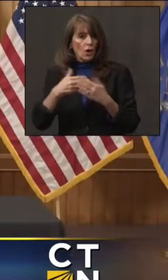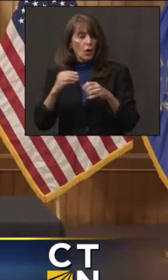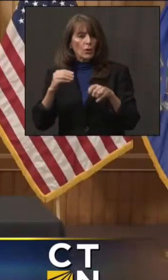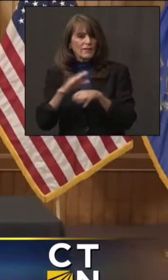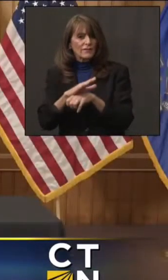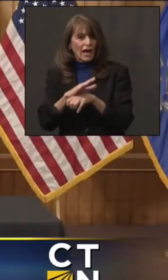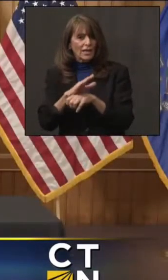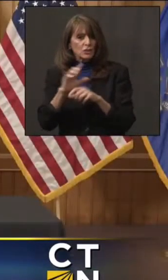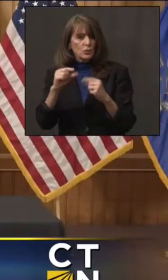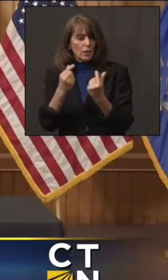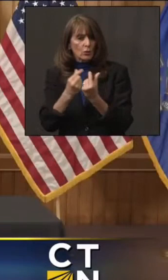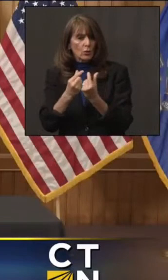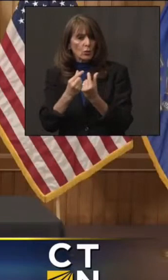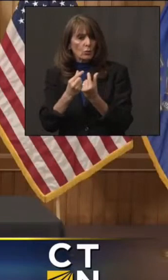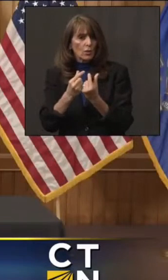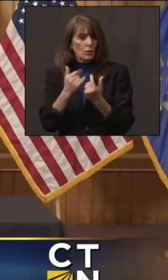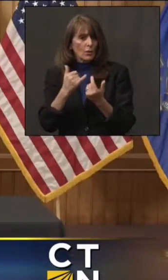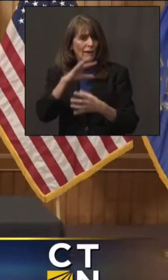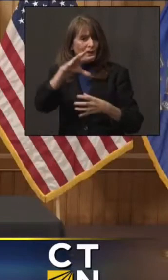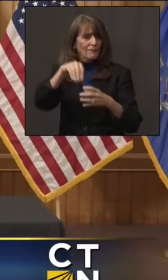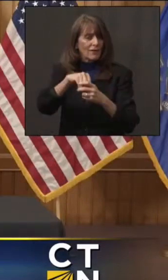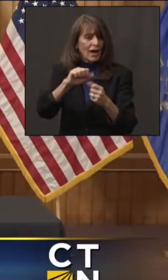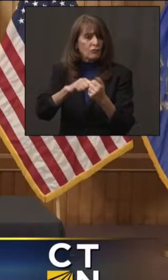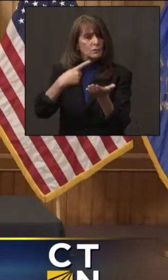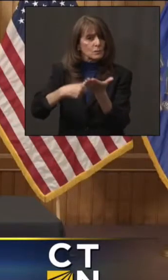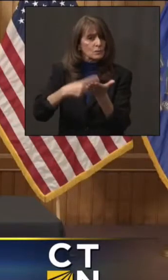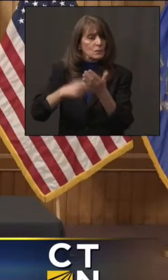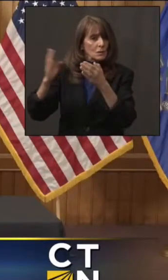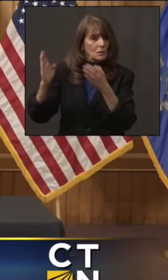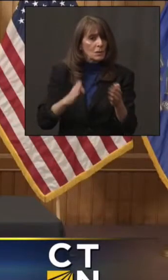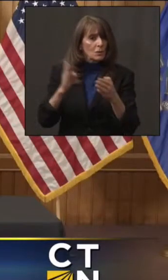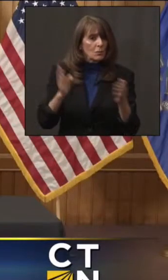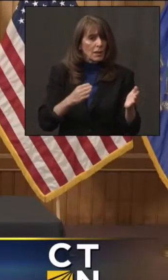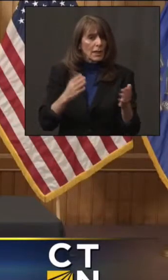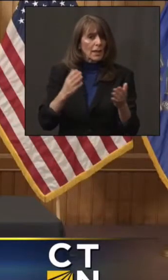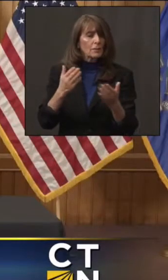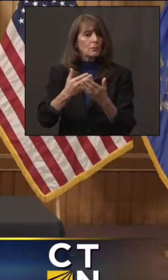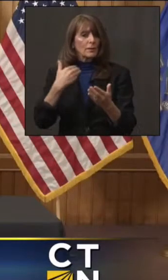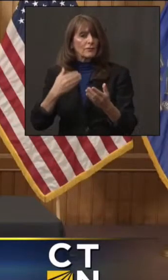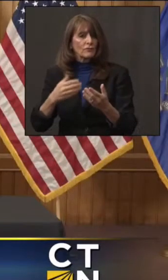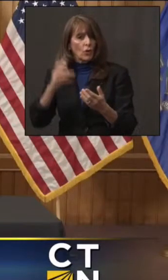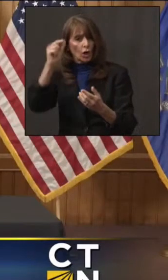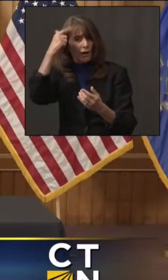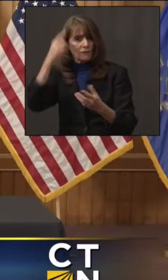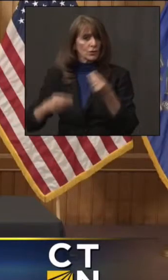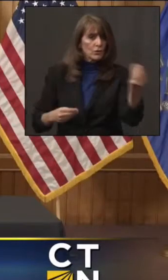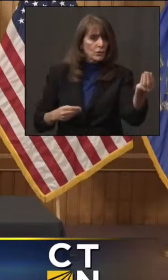weigh in on that allocation plan before it was transferred to the governor's office?